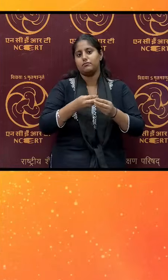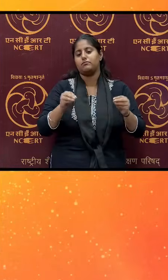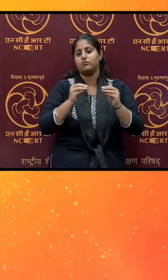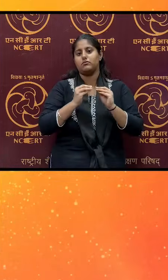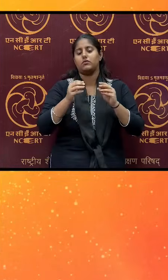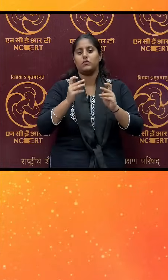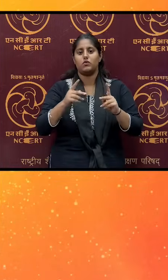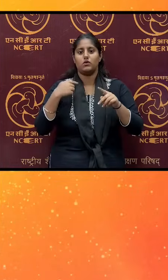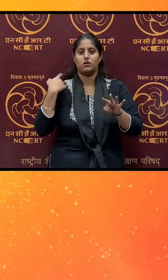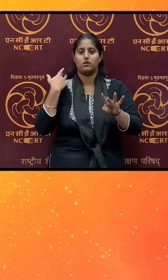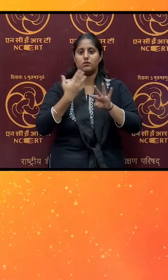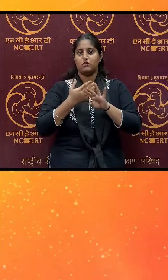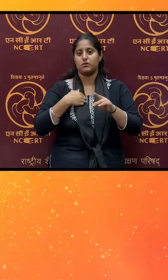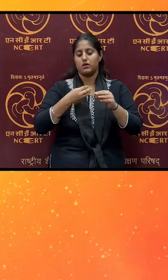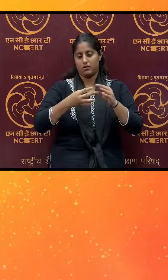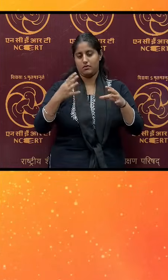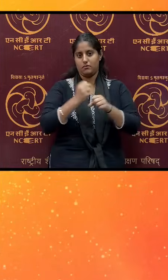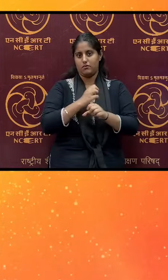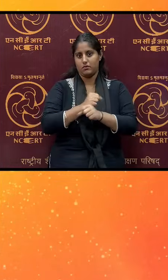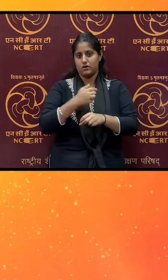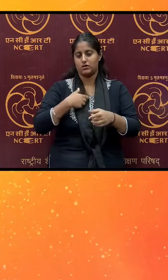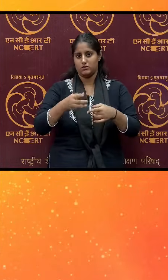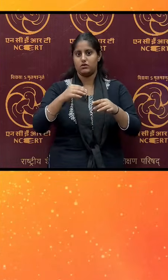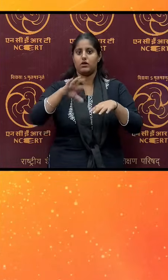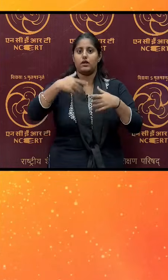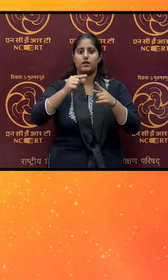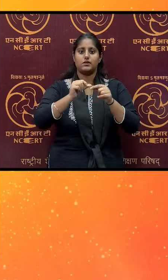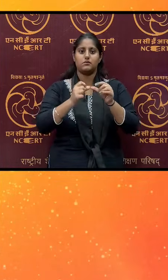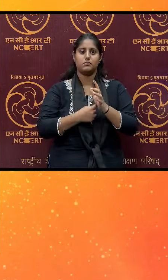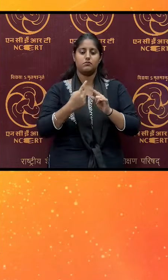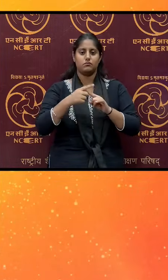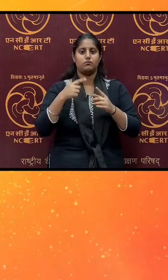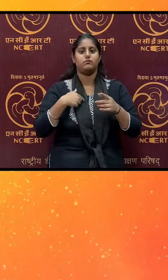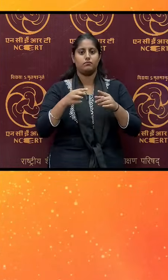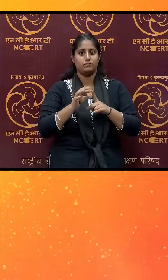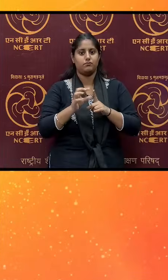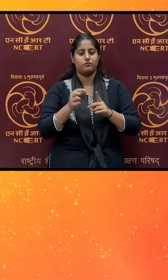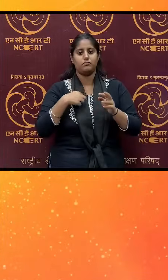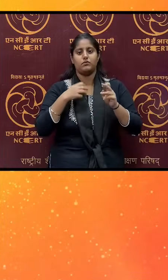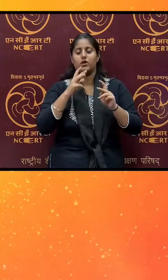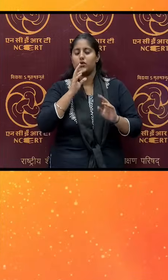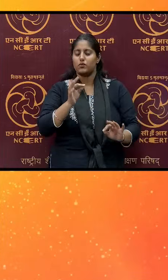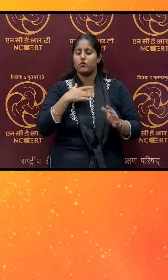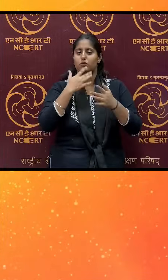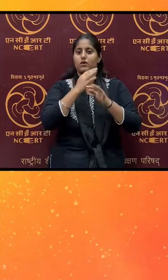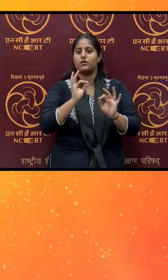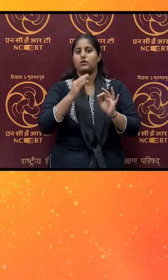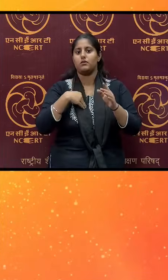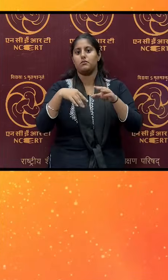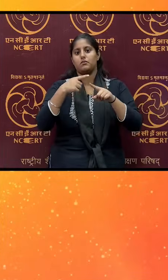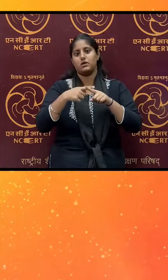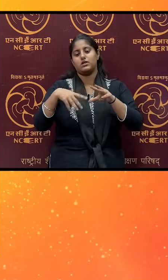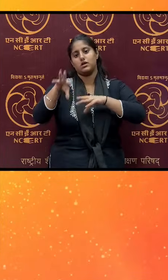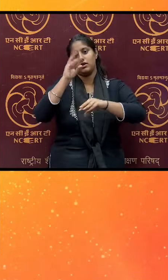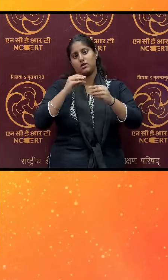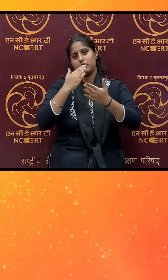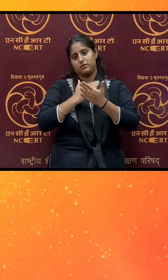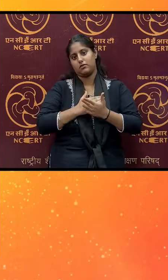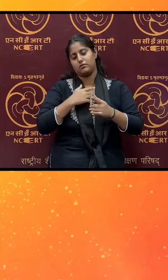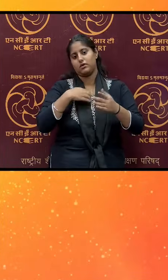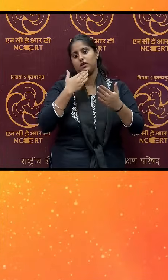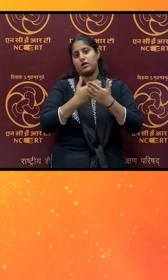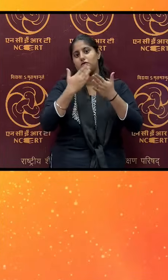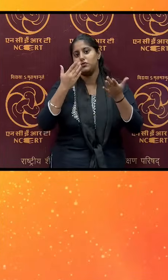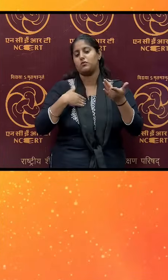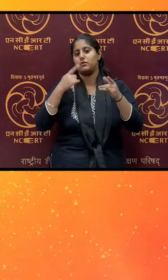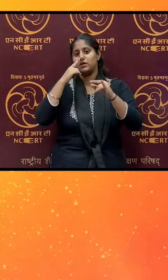cover the remaining portion in next part, but definitely it was an amazing and learning session. Thank you so much, Savita ma'am,